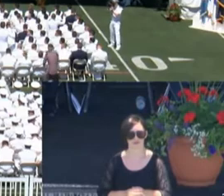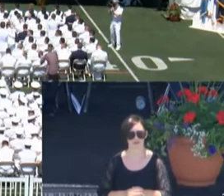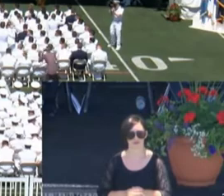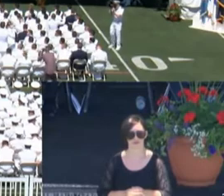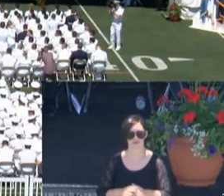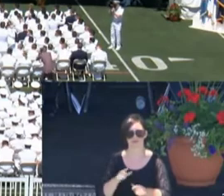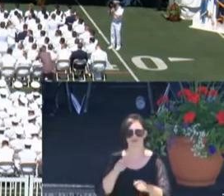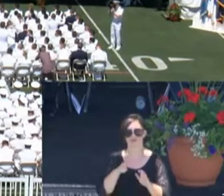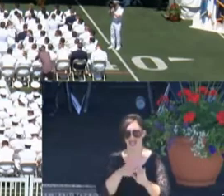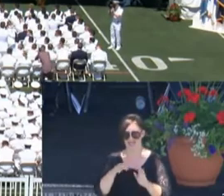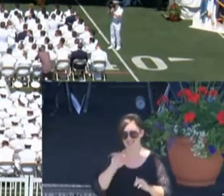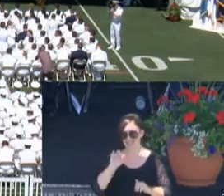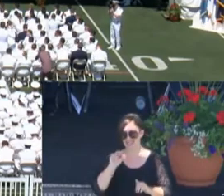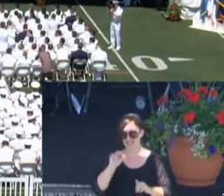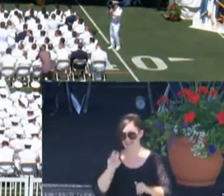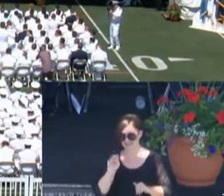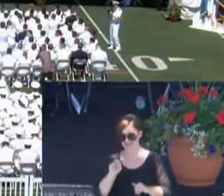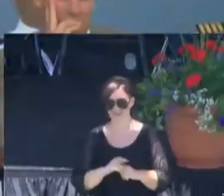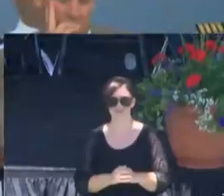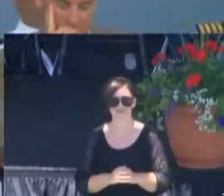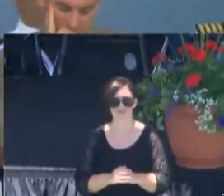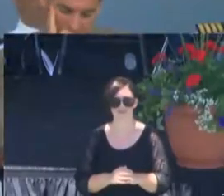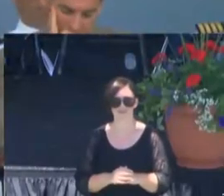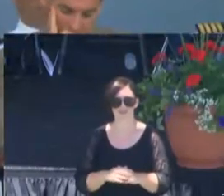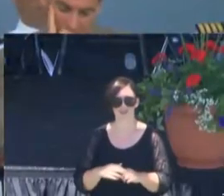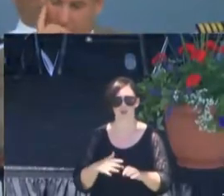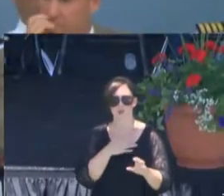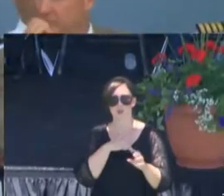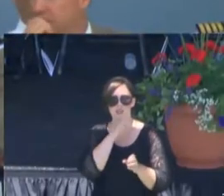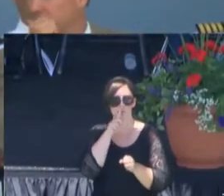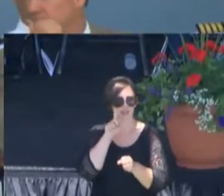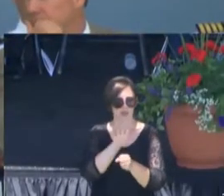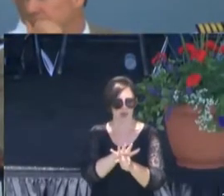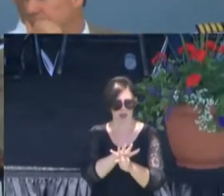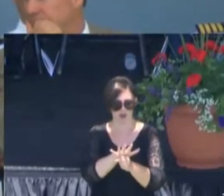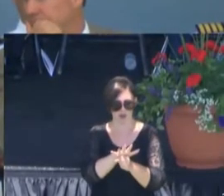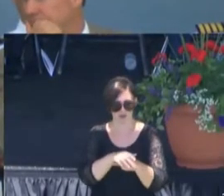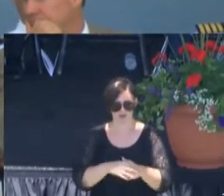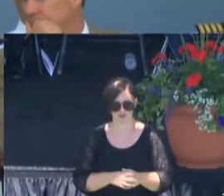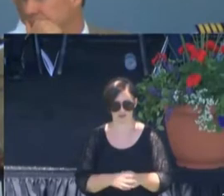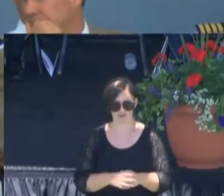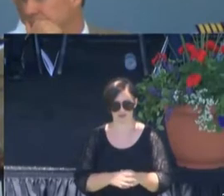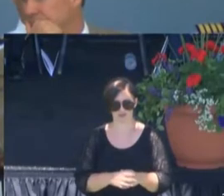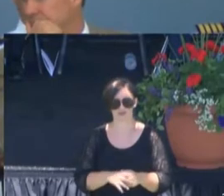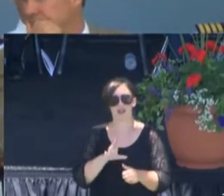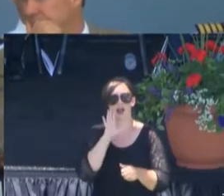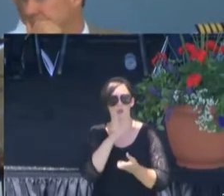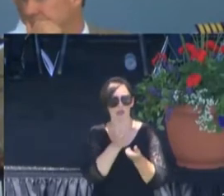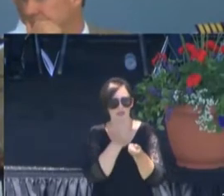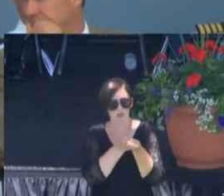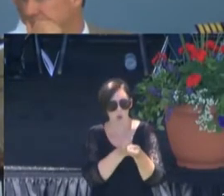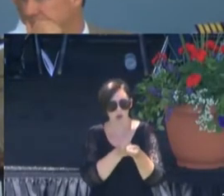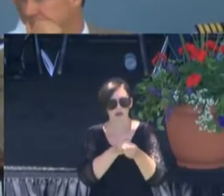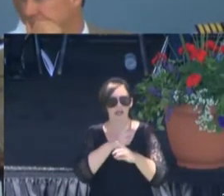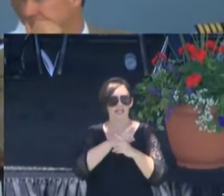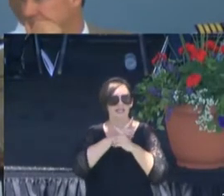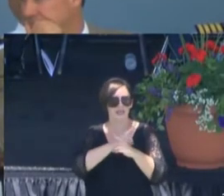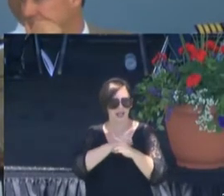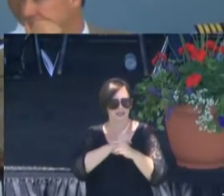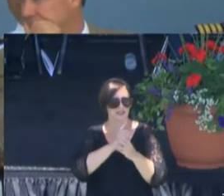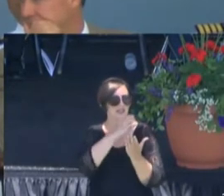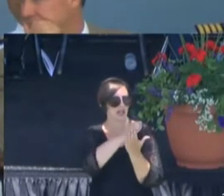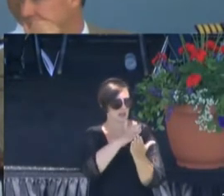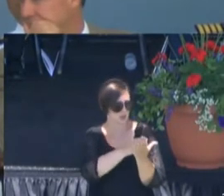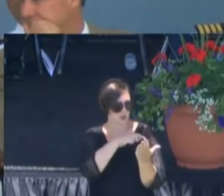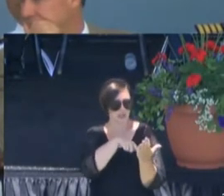as an ensign, do solemnly swear that I will support and defend the Constitution of